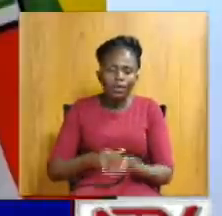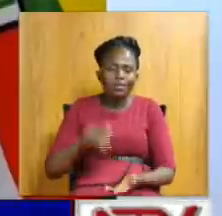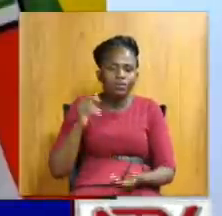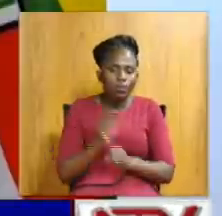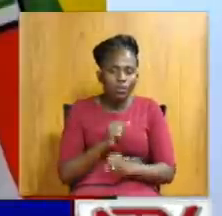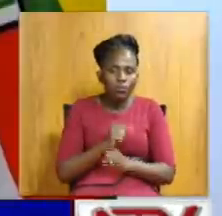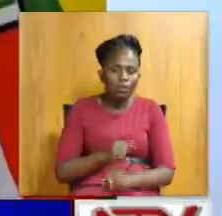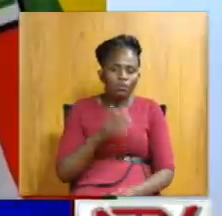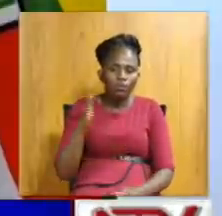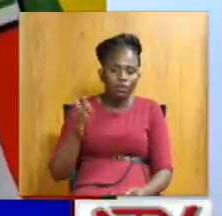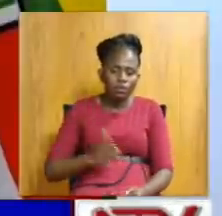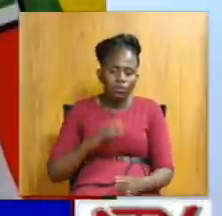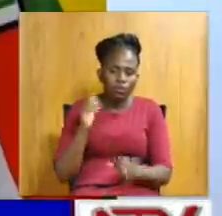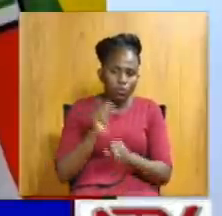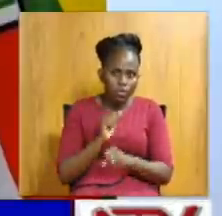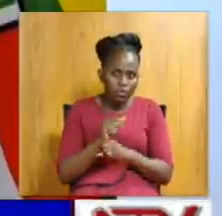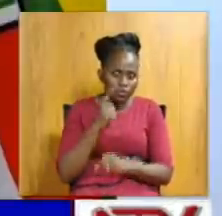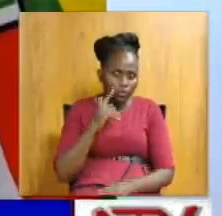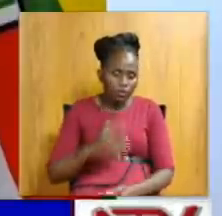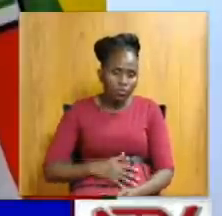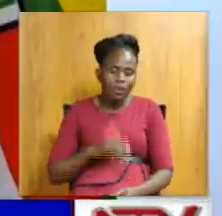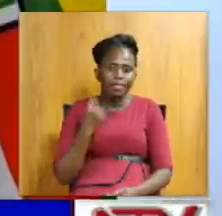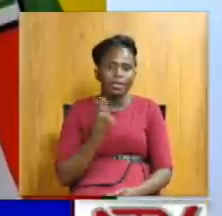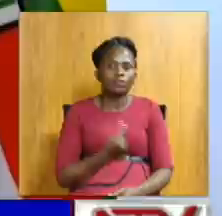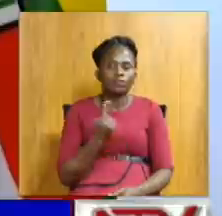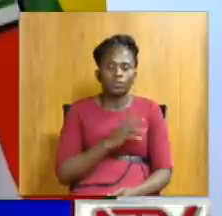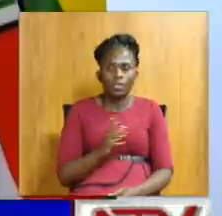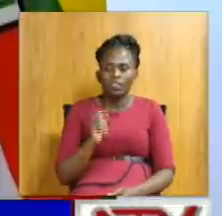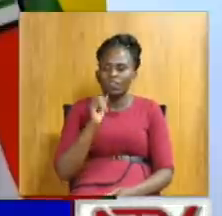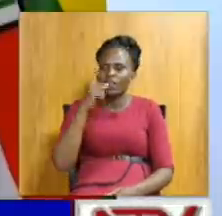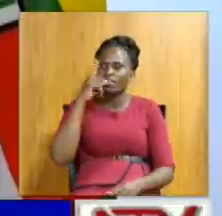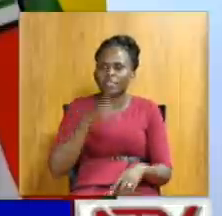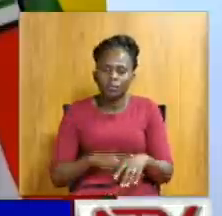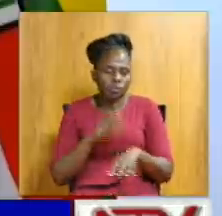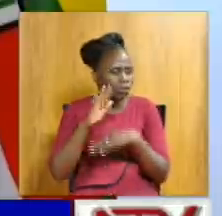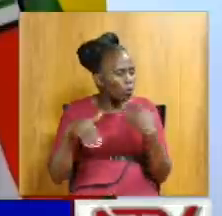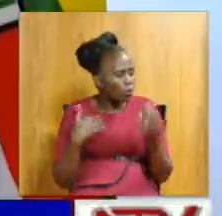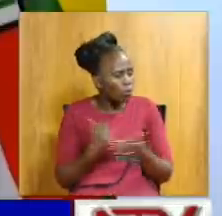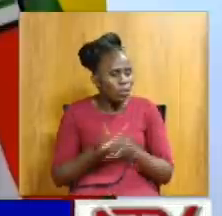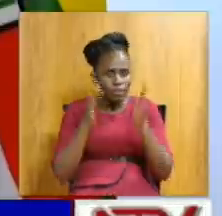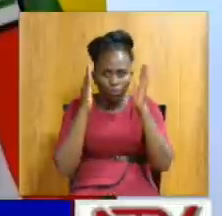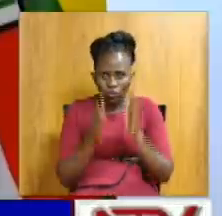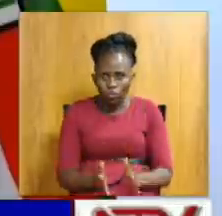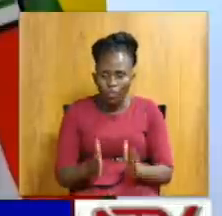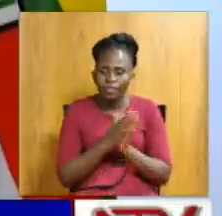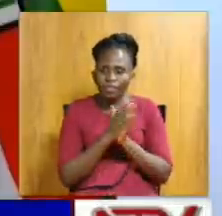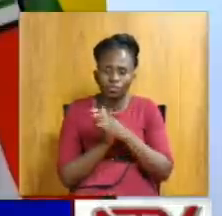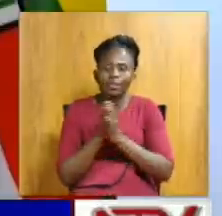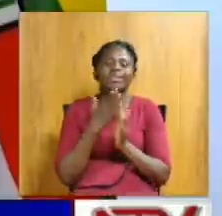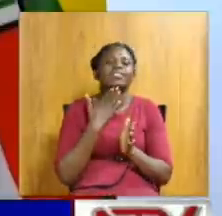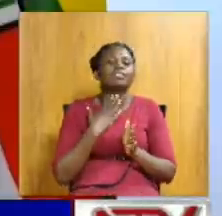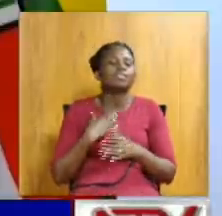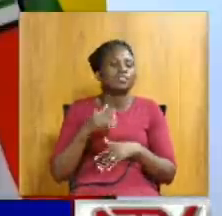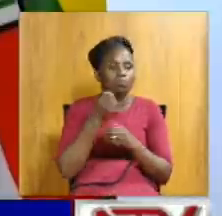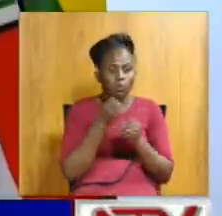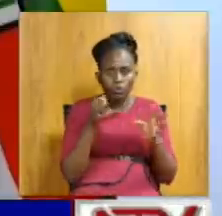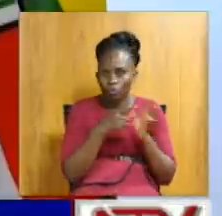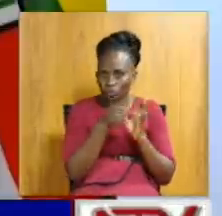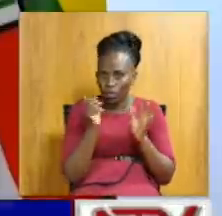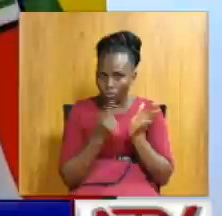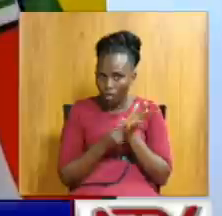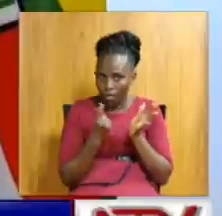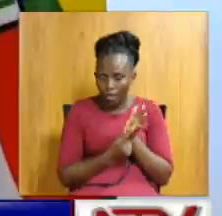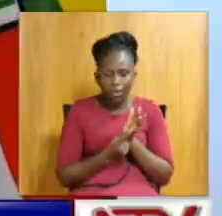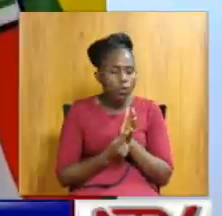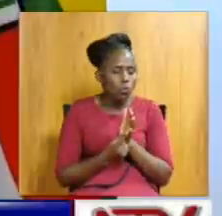39%. This is the first time in all human history when the majority of Ugandans have joined the